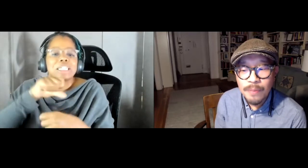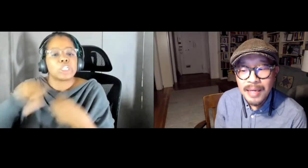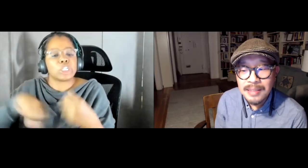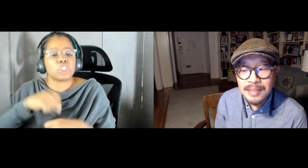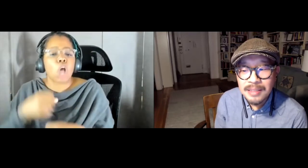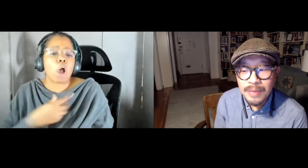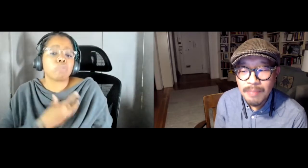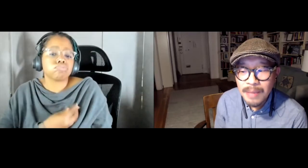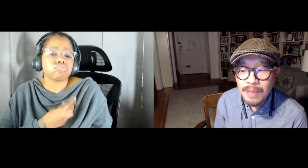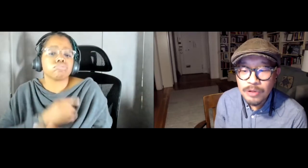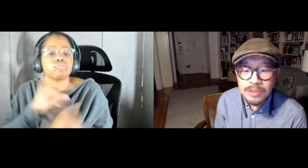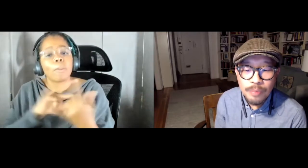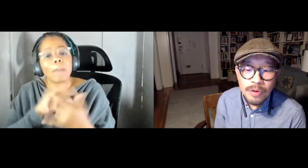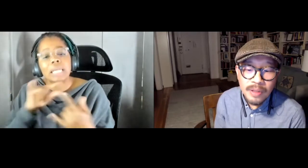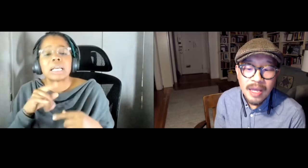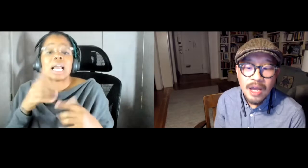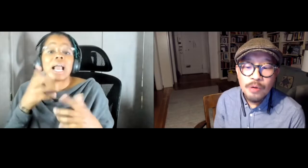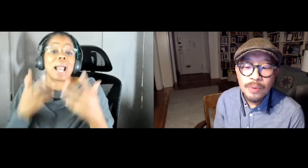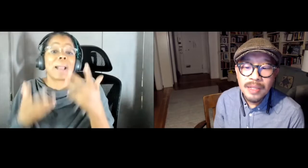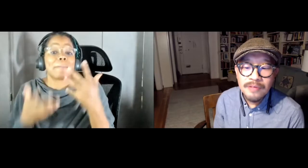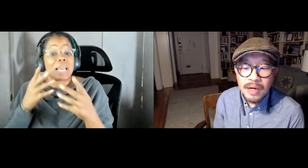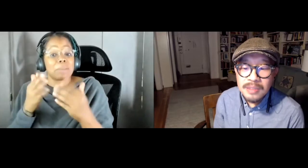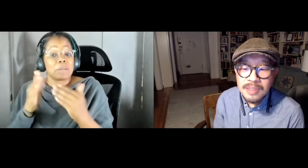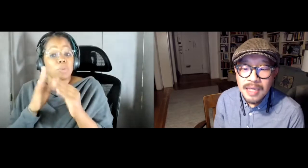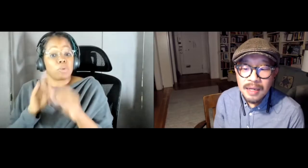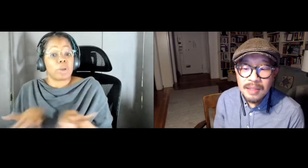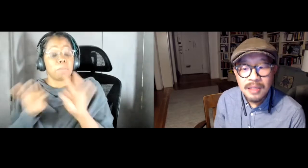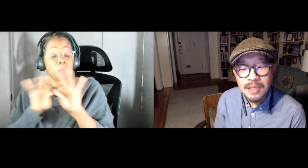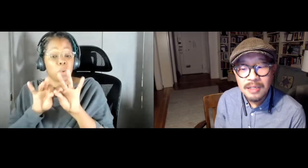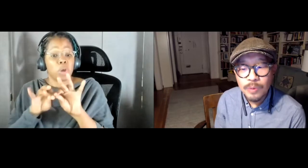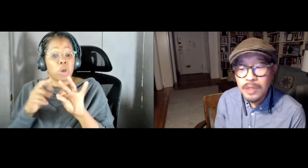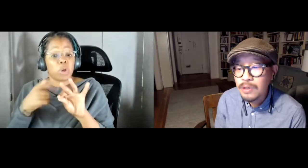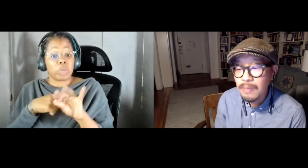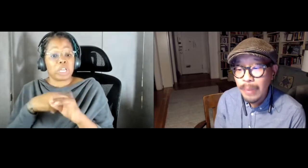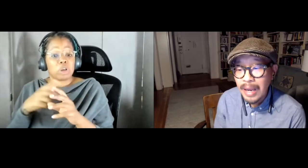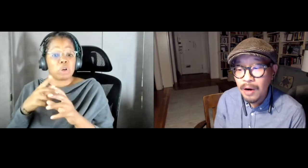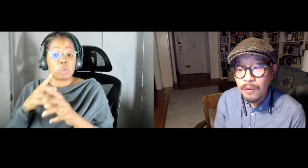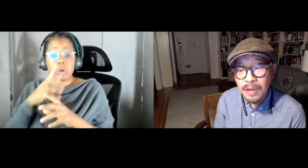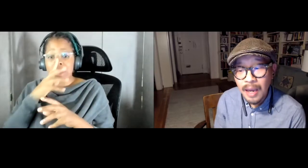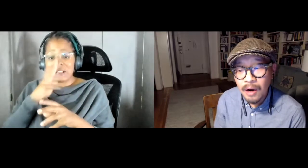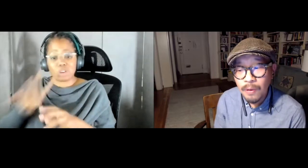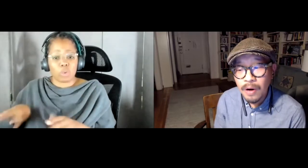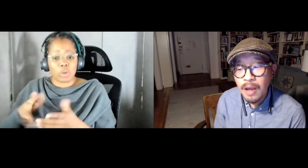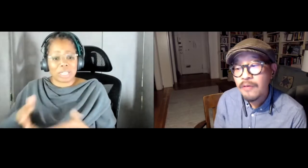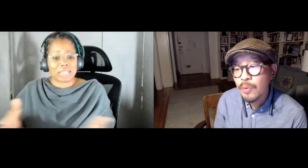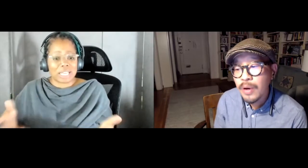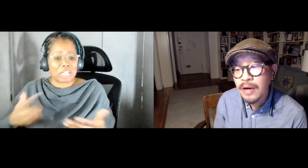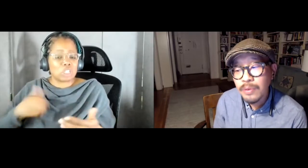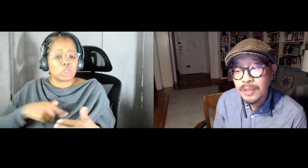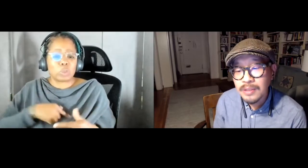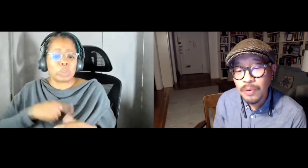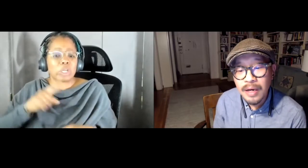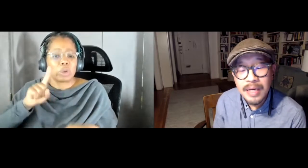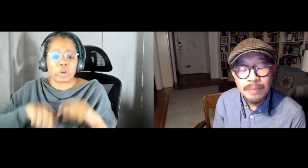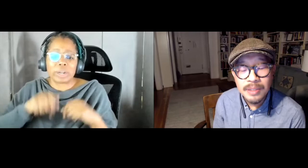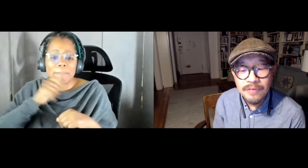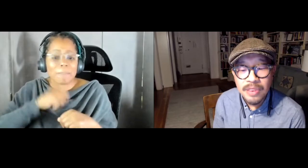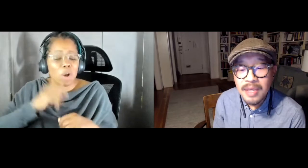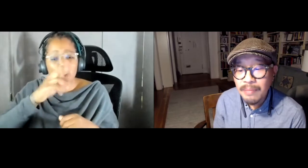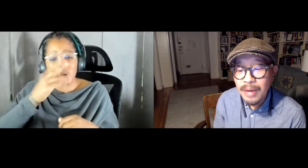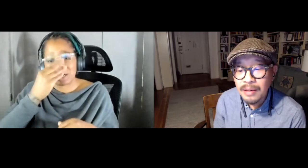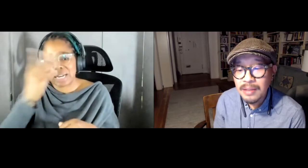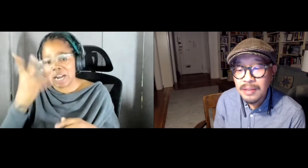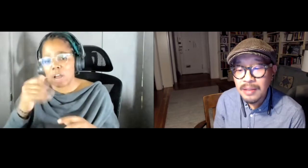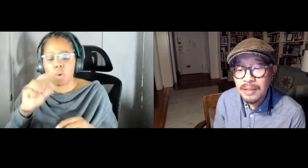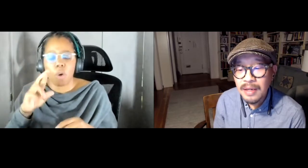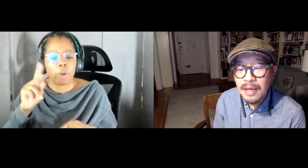and romanticism, and maybe most importantly, we would leave unsaid the things we couldn't bear or care or, for whatever reason, were unable to even